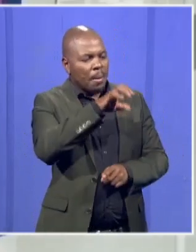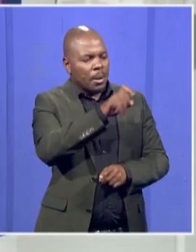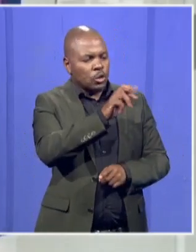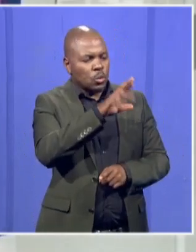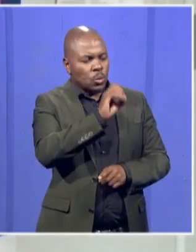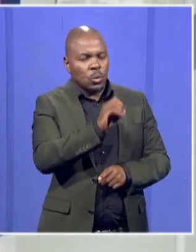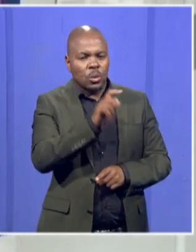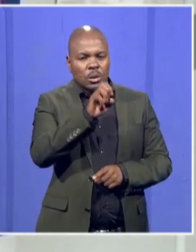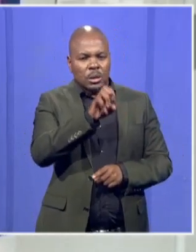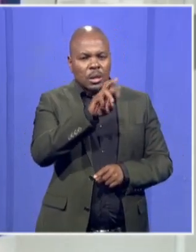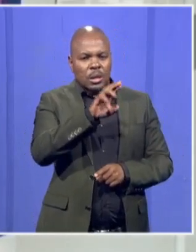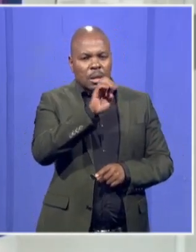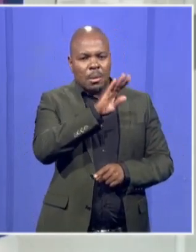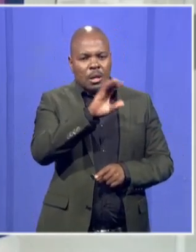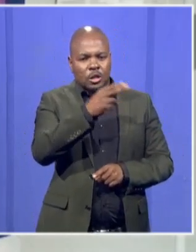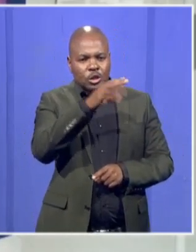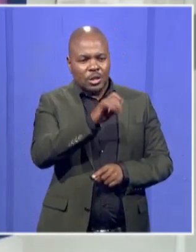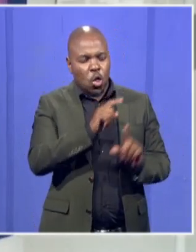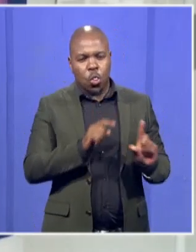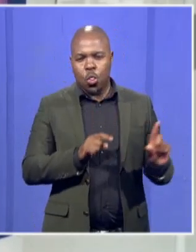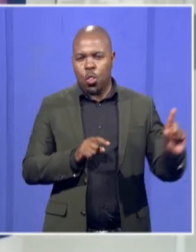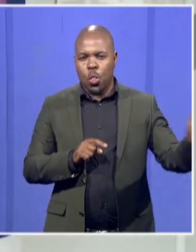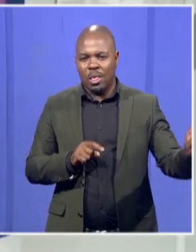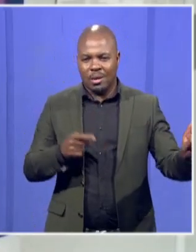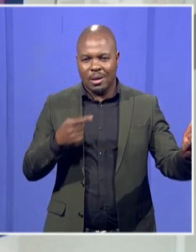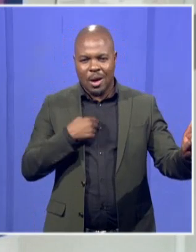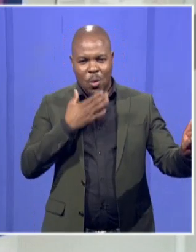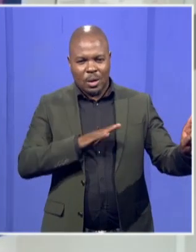and Polisi, I see her walking away.